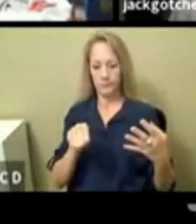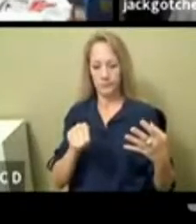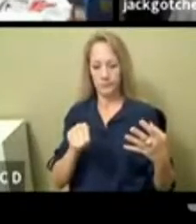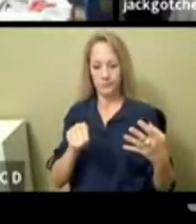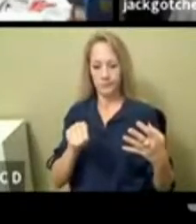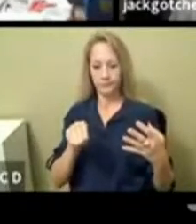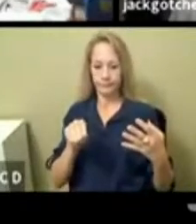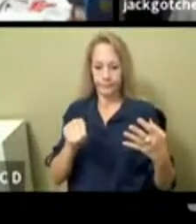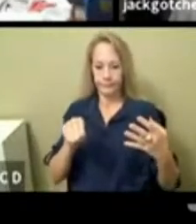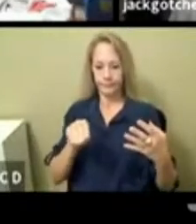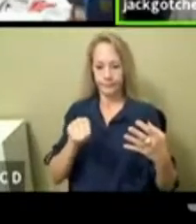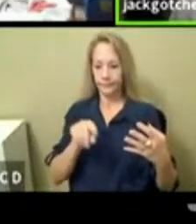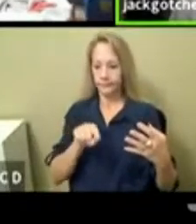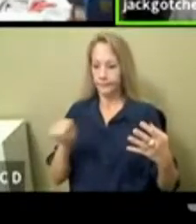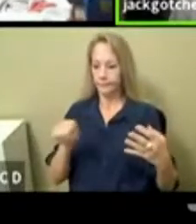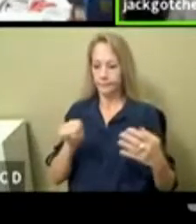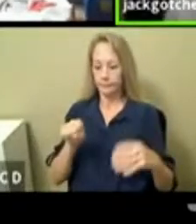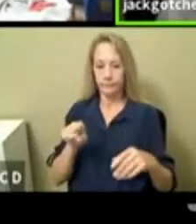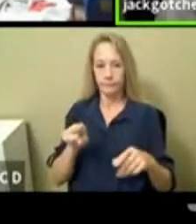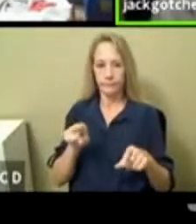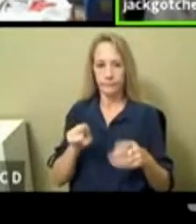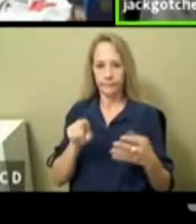to meet. I think